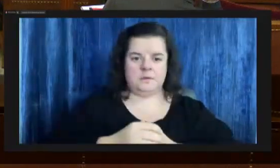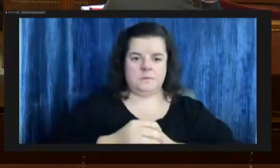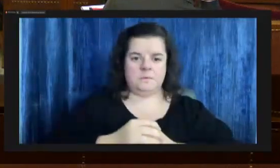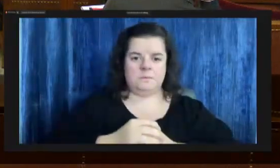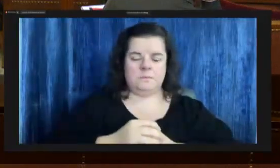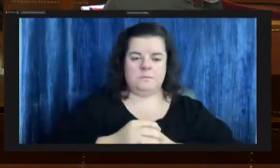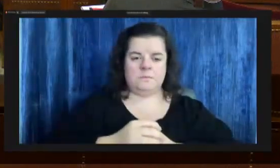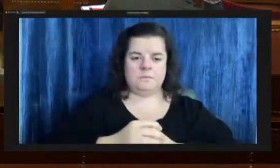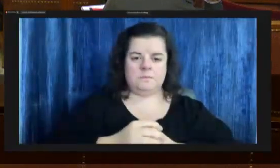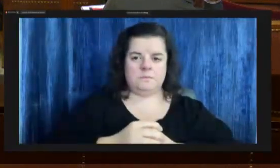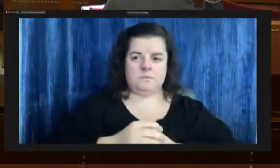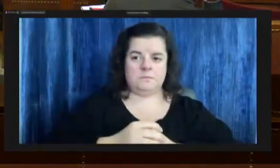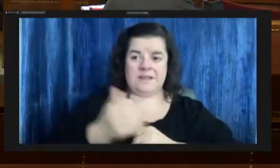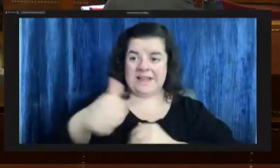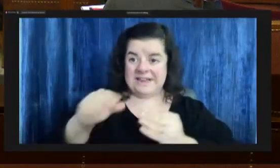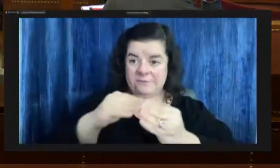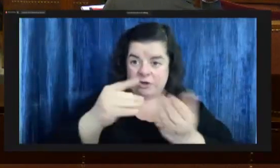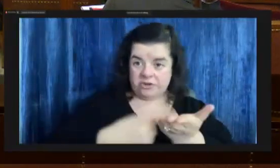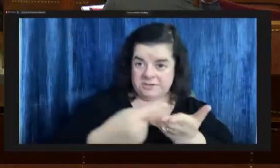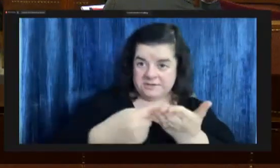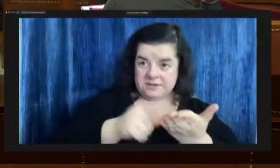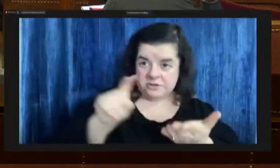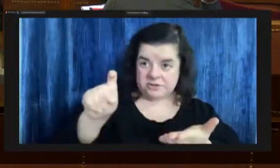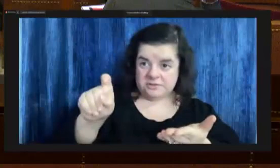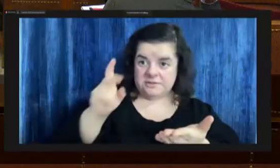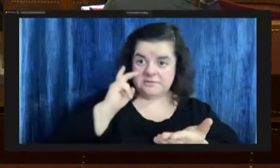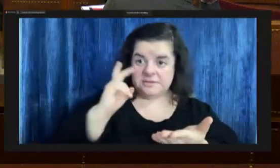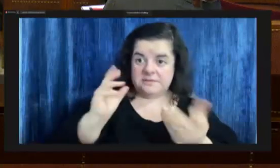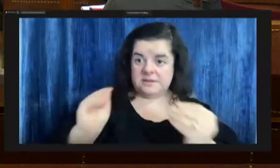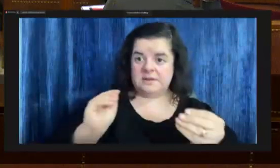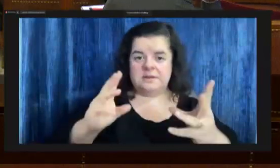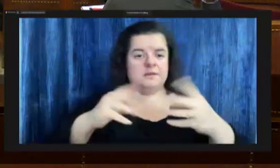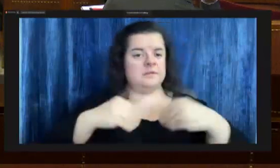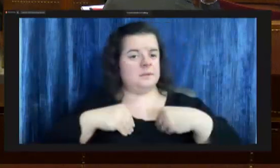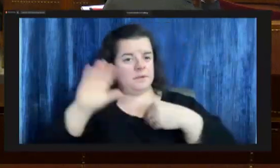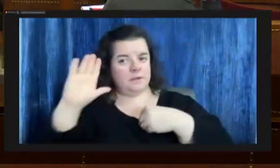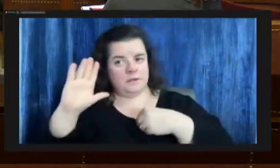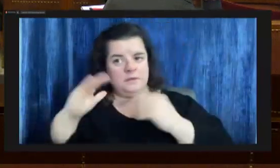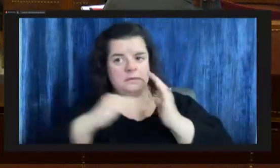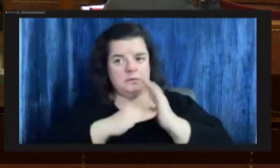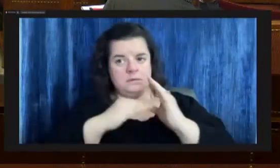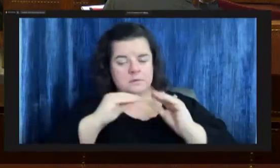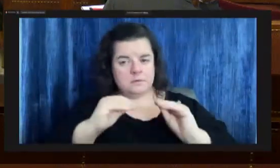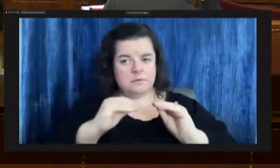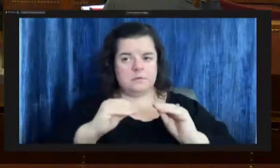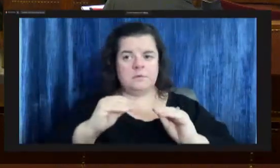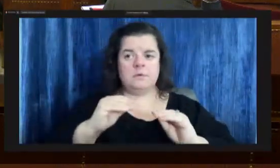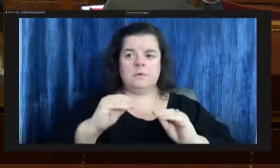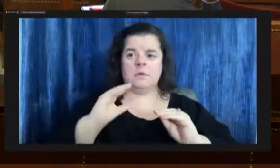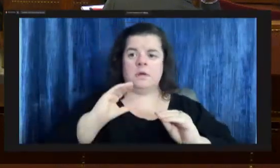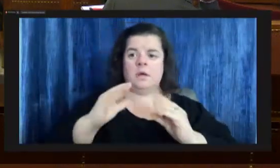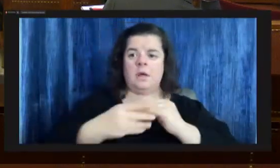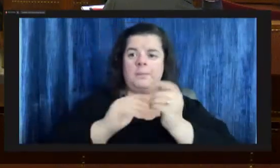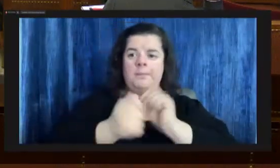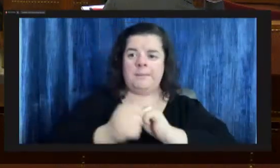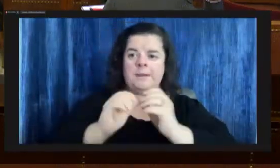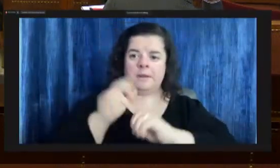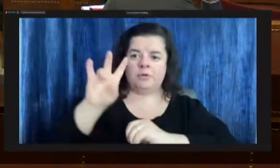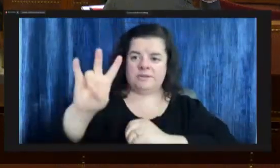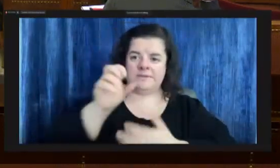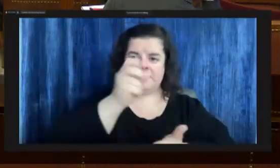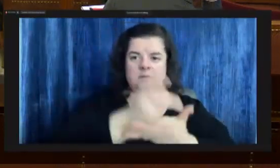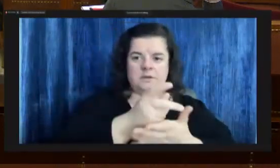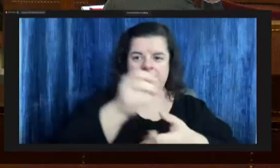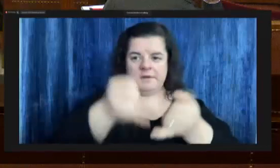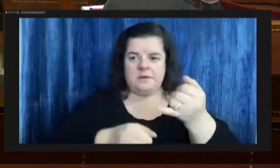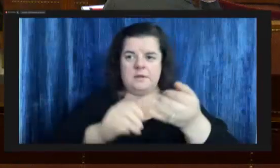Any further discussion? Seeing none, all those in favor say aye. Aye. Any opposed? Capital amendment number seven has been approved. And finally,